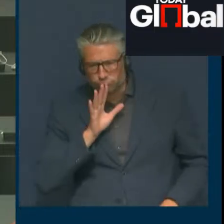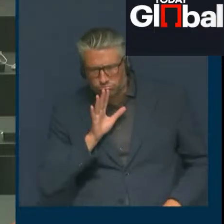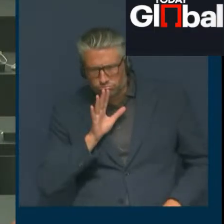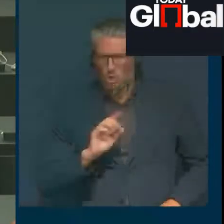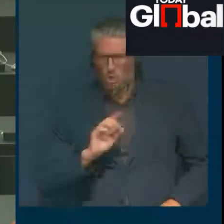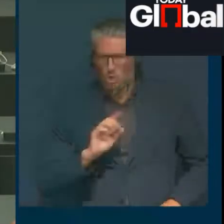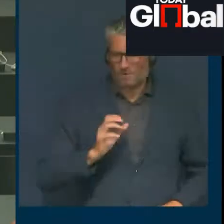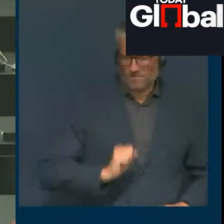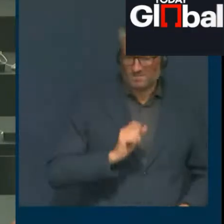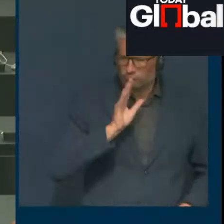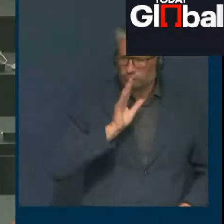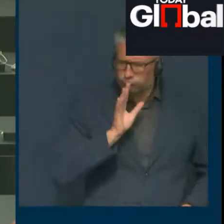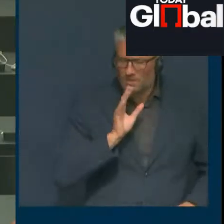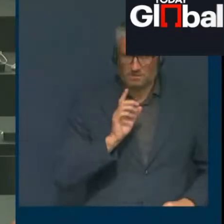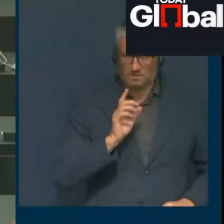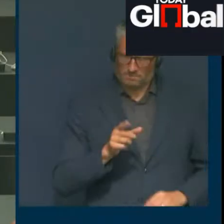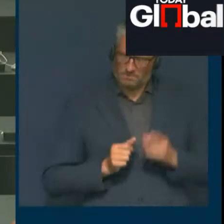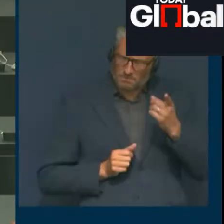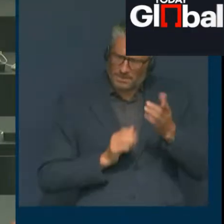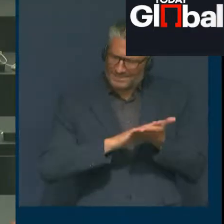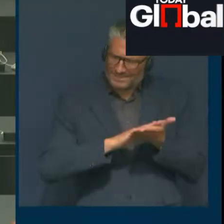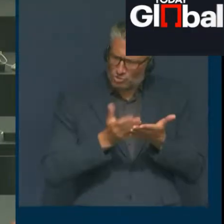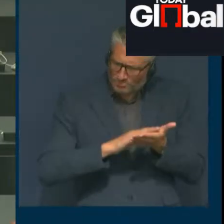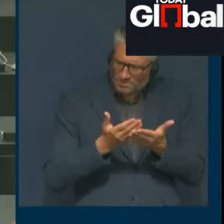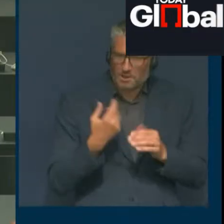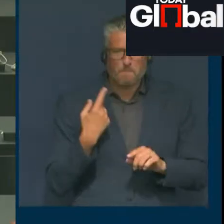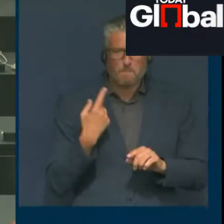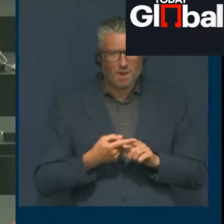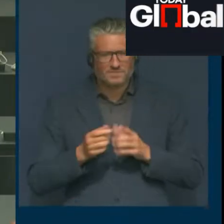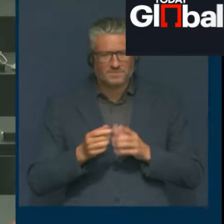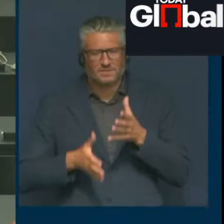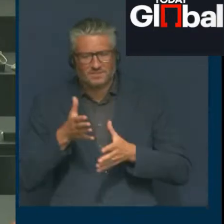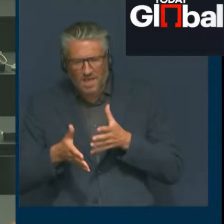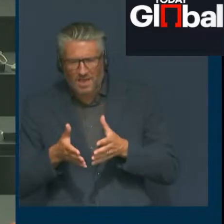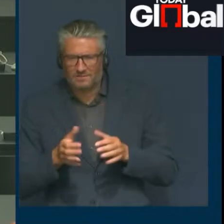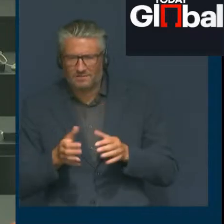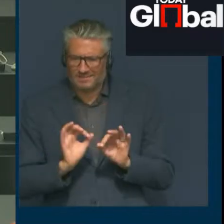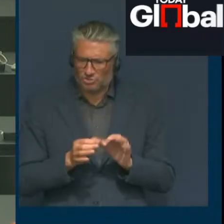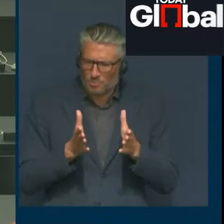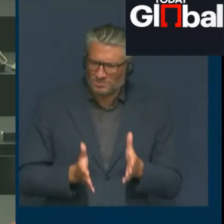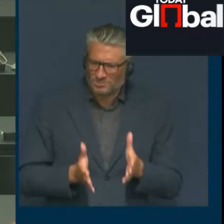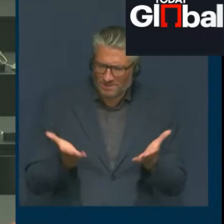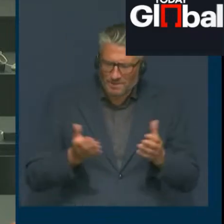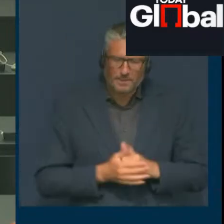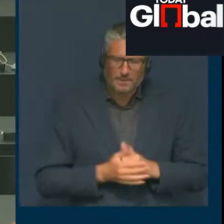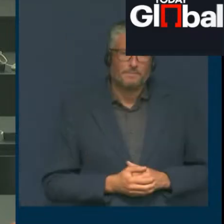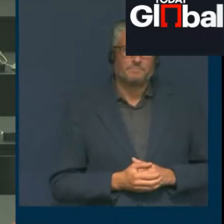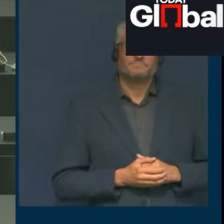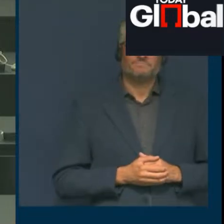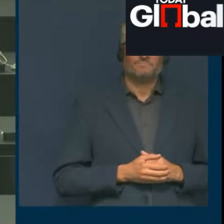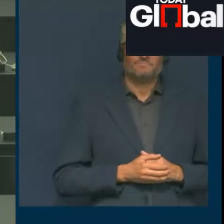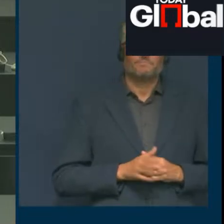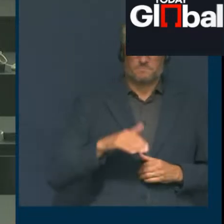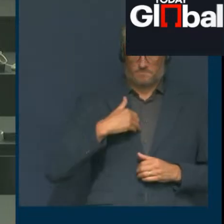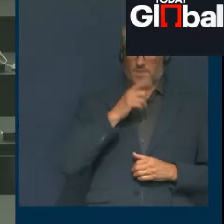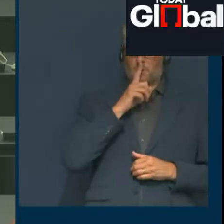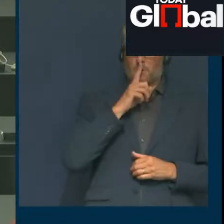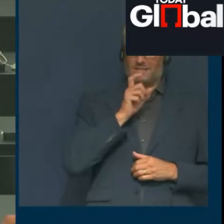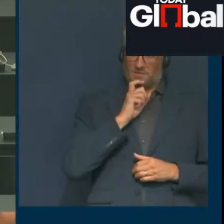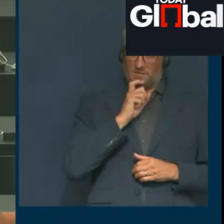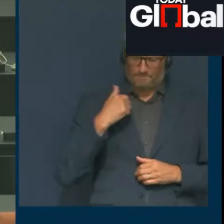you. Programs and initiatives for persons with disabilities in order to